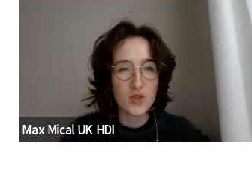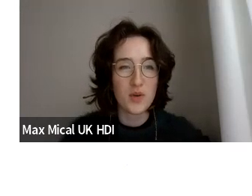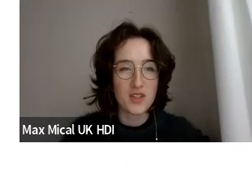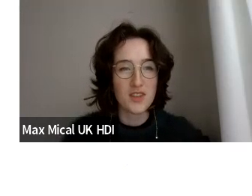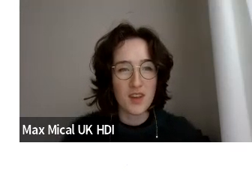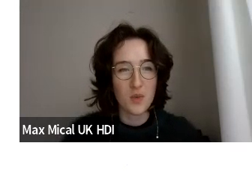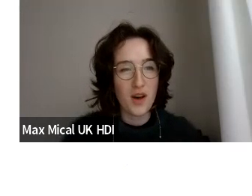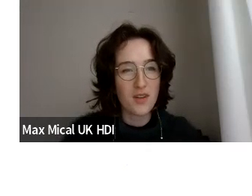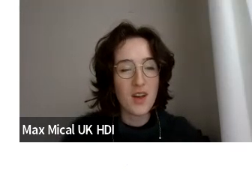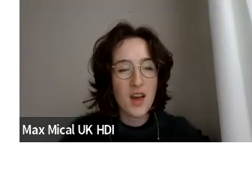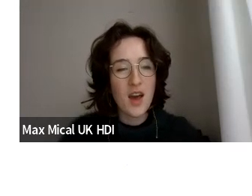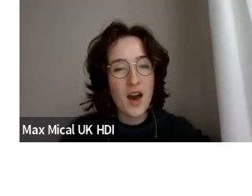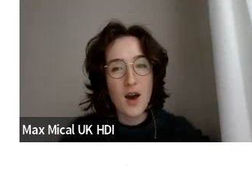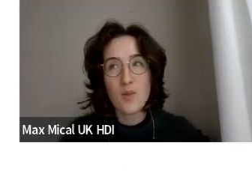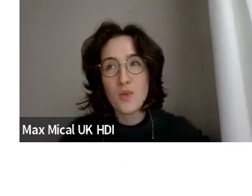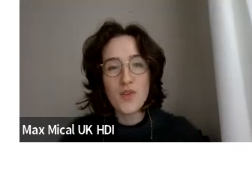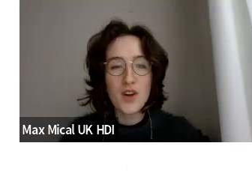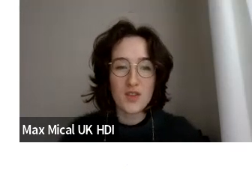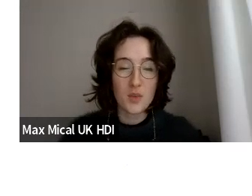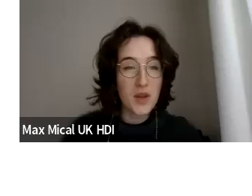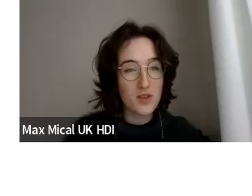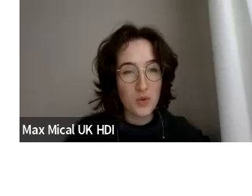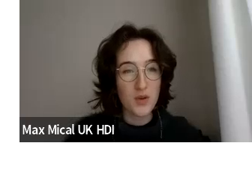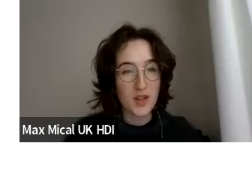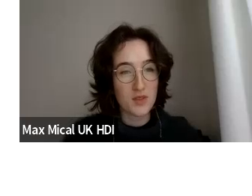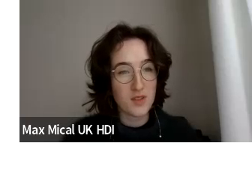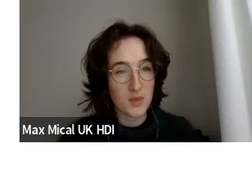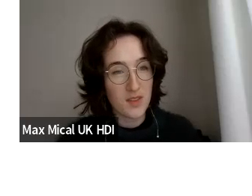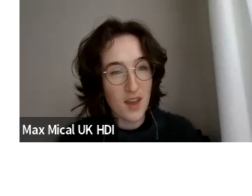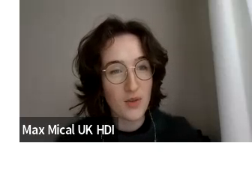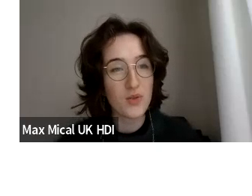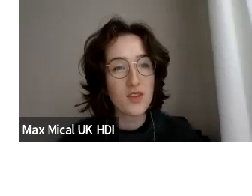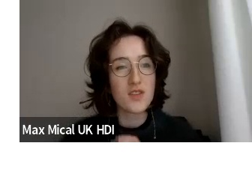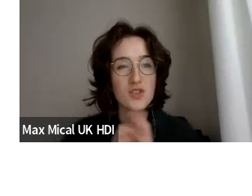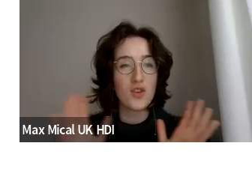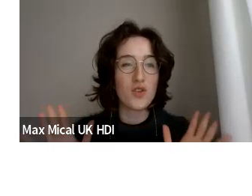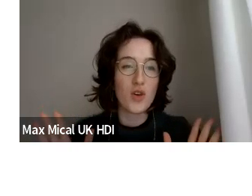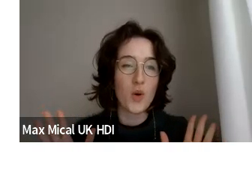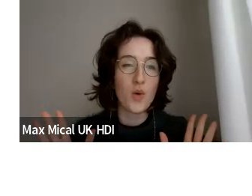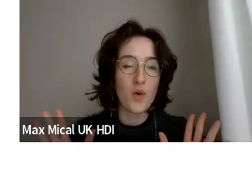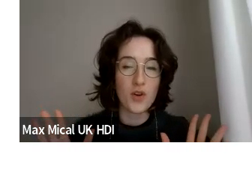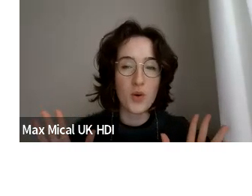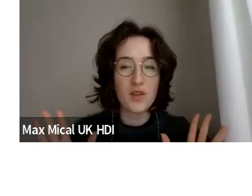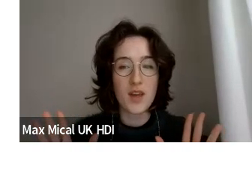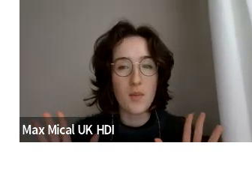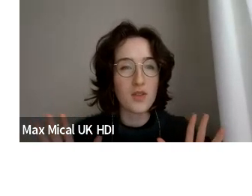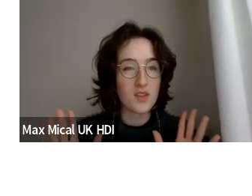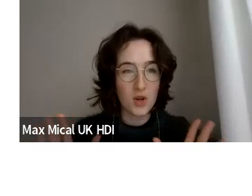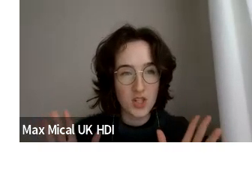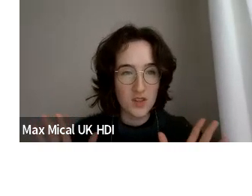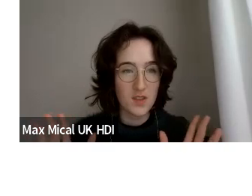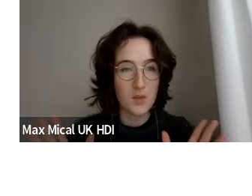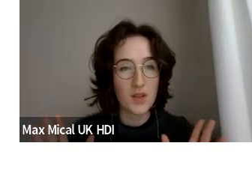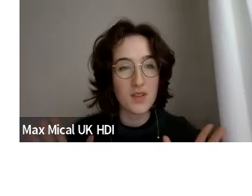you in the future projects as well. Yeah. Moving on to the peer support management system itself. So this is just going to go over quickly about